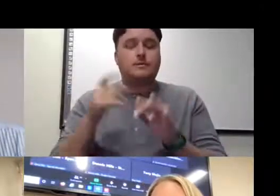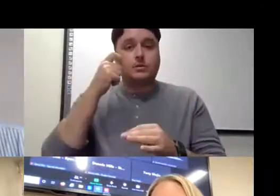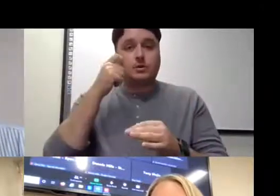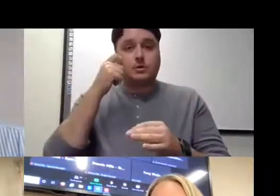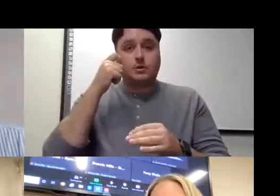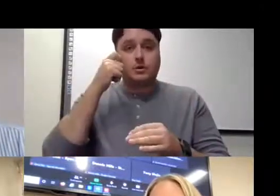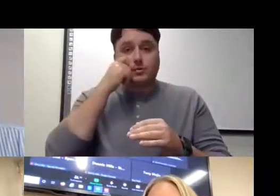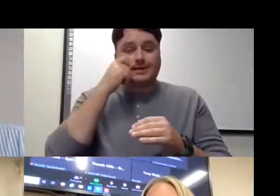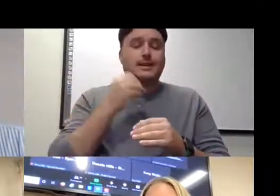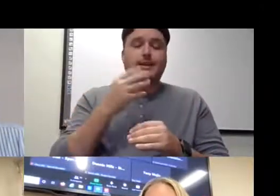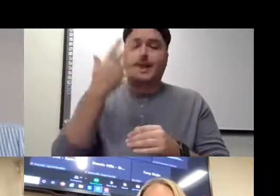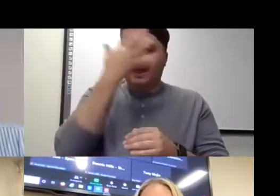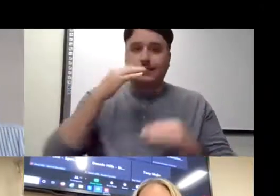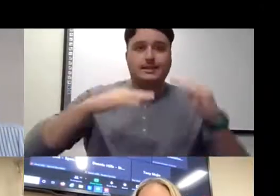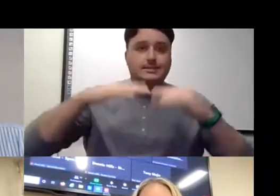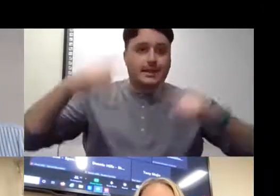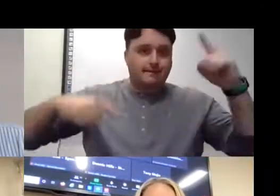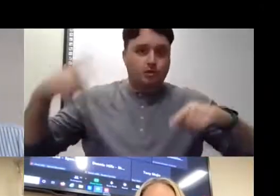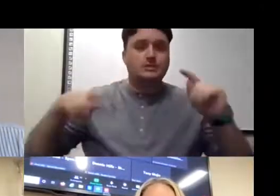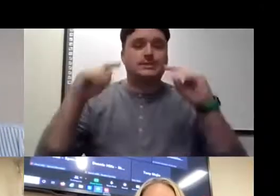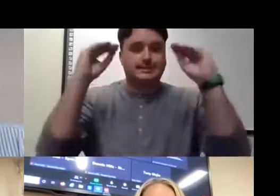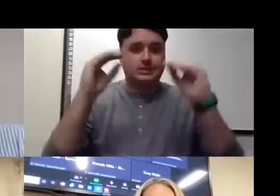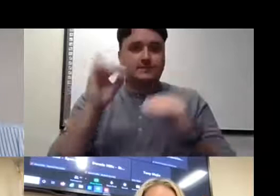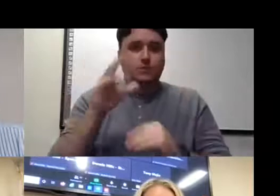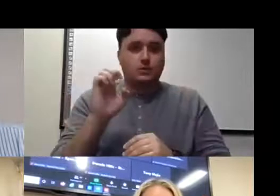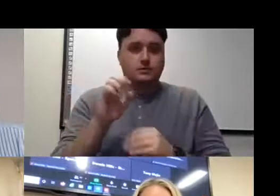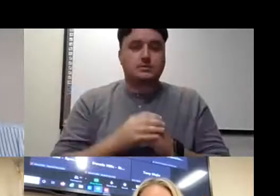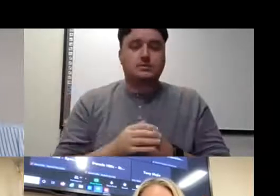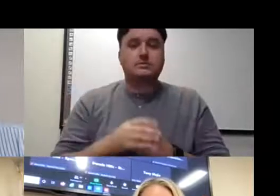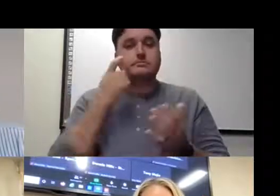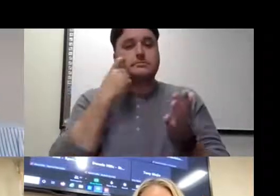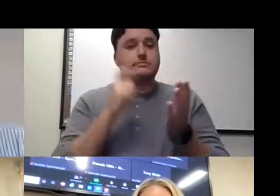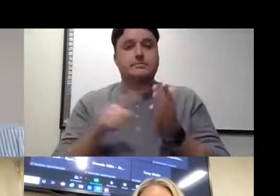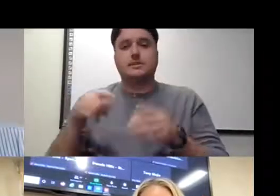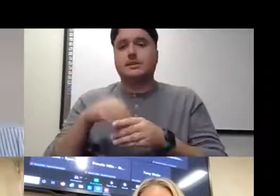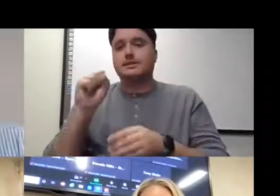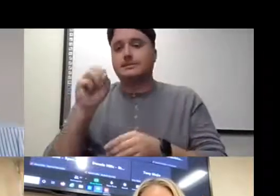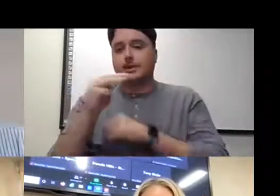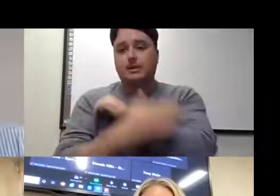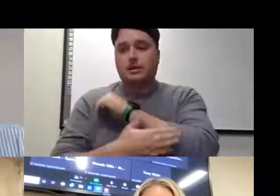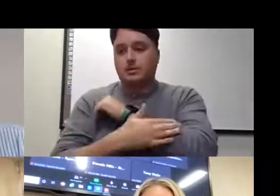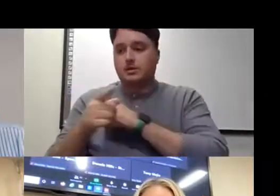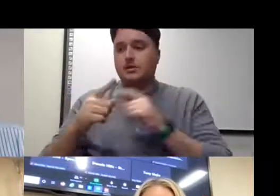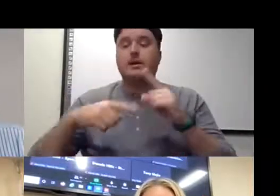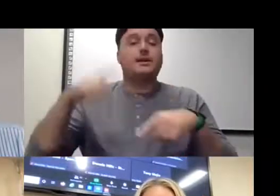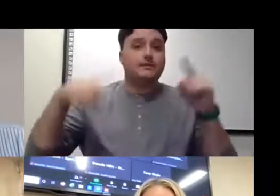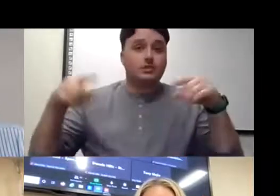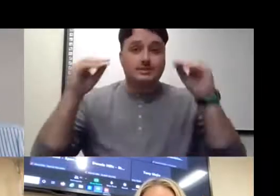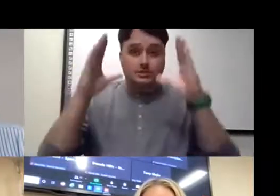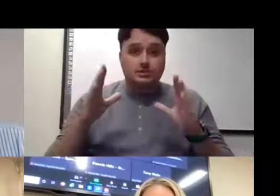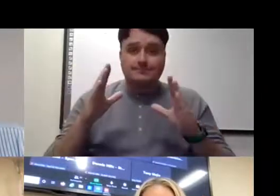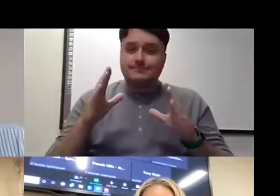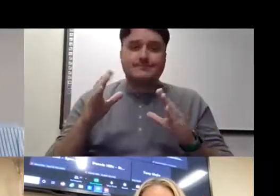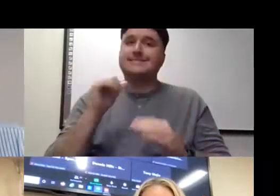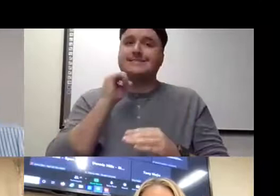ethnically diverse teaching force, as they found in San Mateo County that the ethnic diversity of teachers does not closely